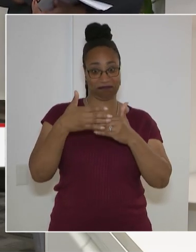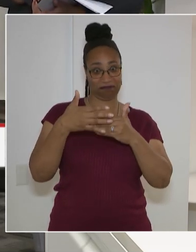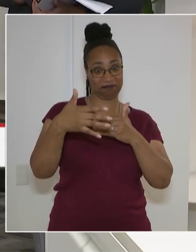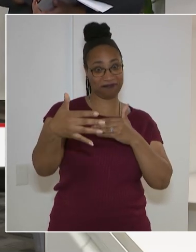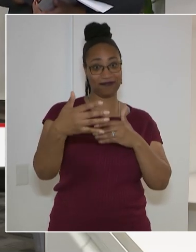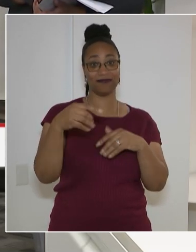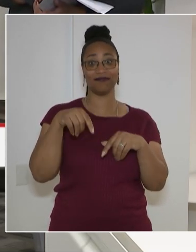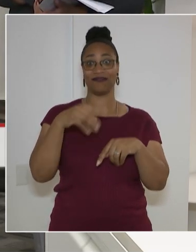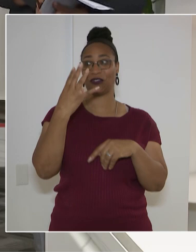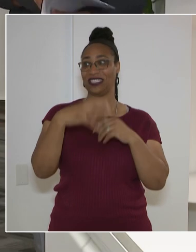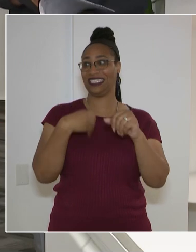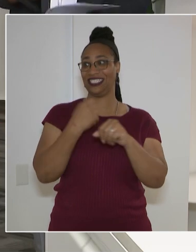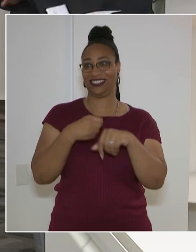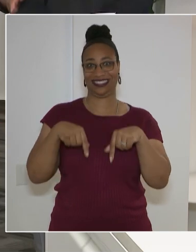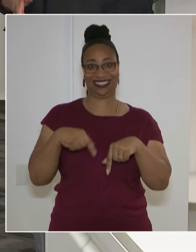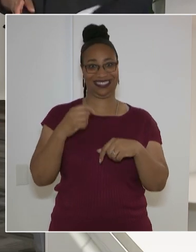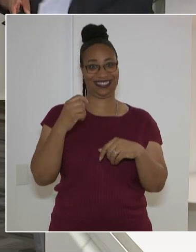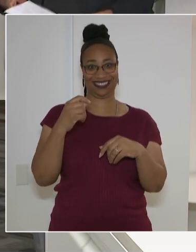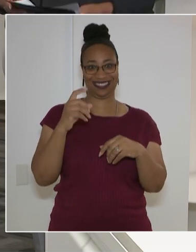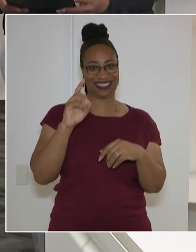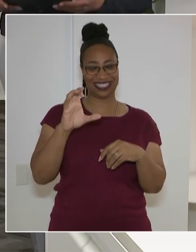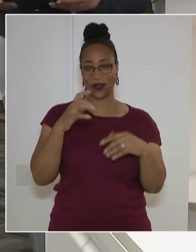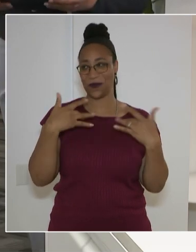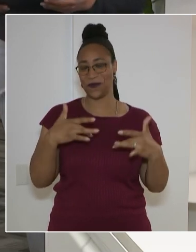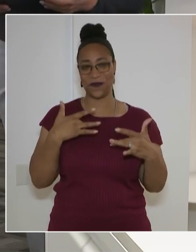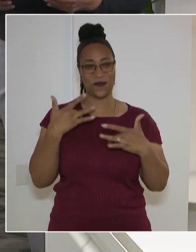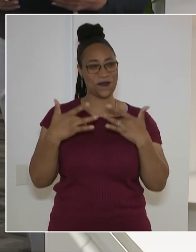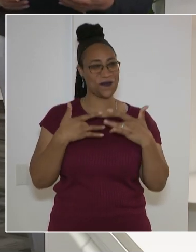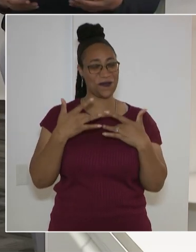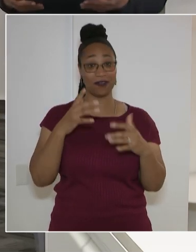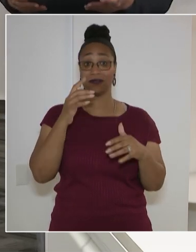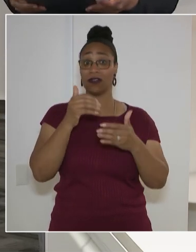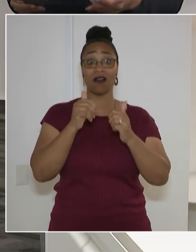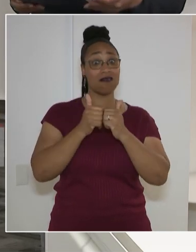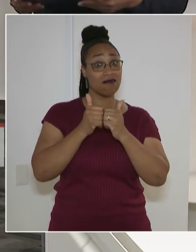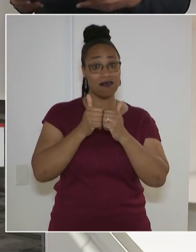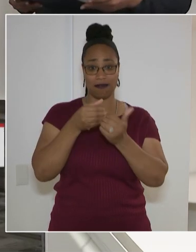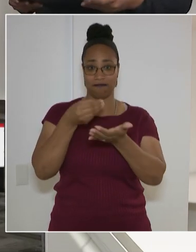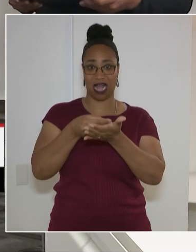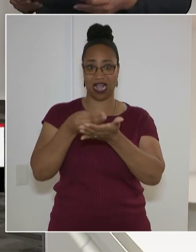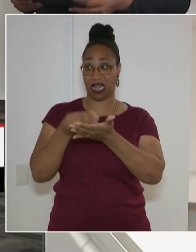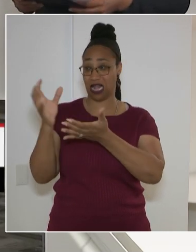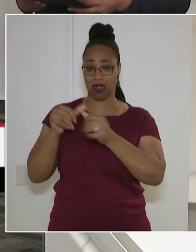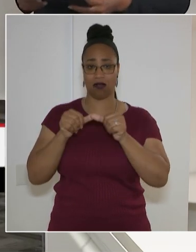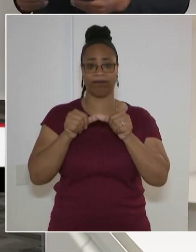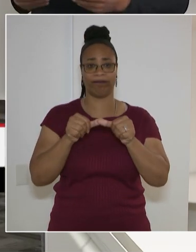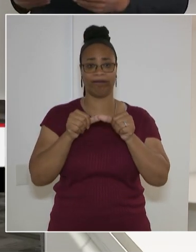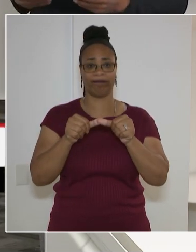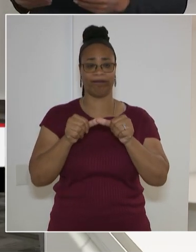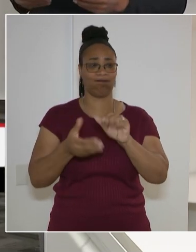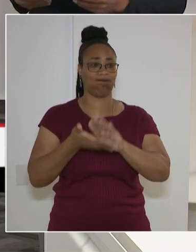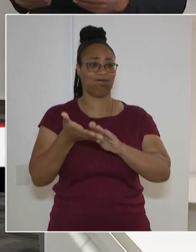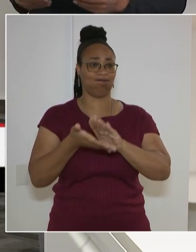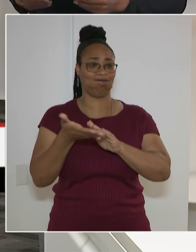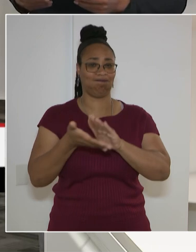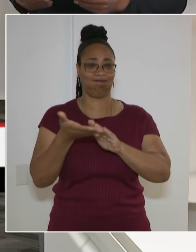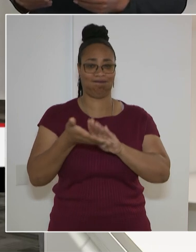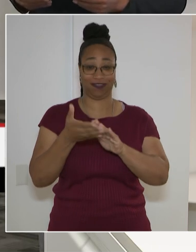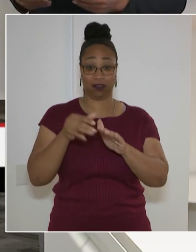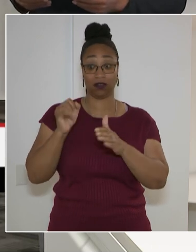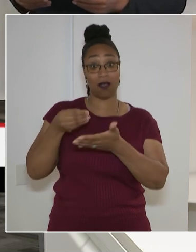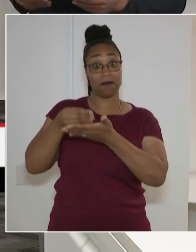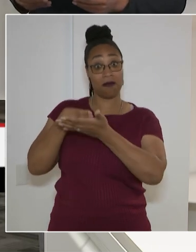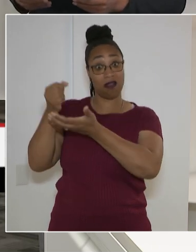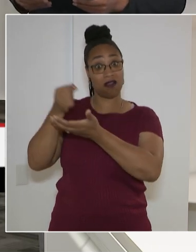the Vitality Grant from the mayor's team. It was really wonderful and made the process very easy, the decision